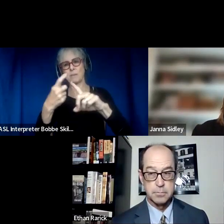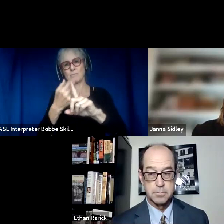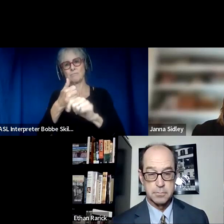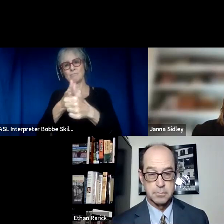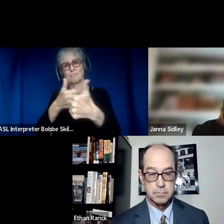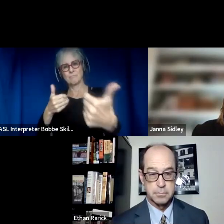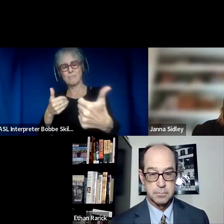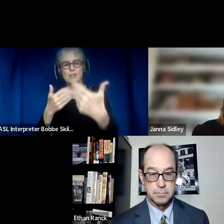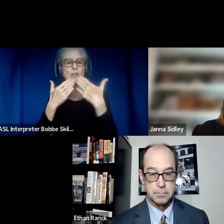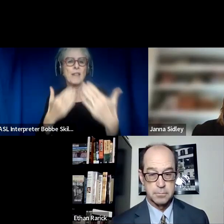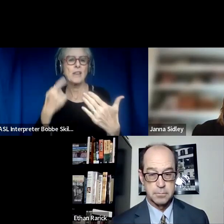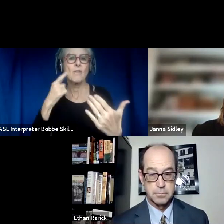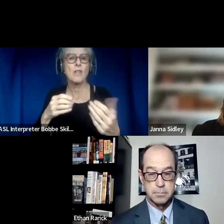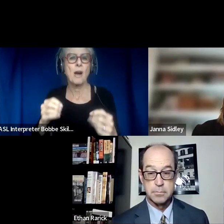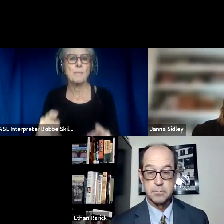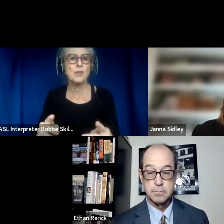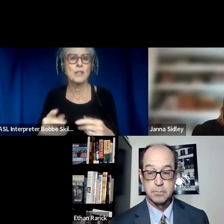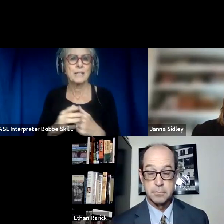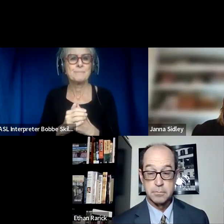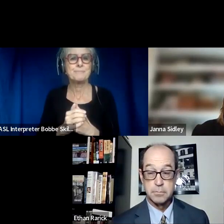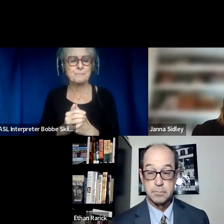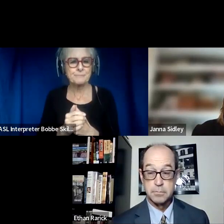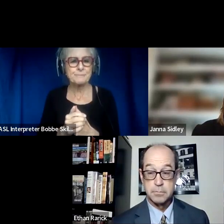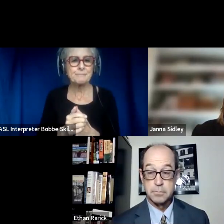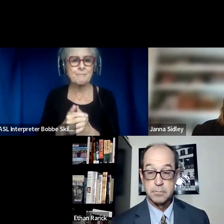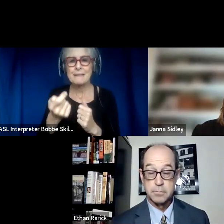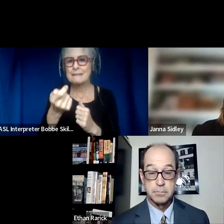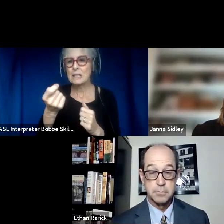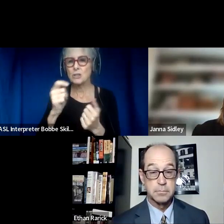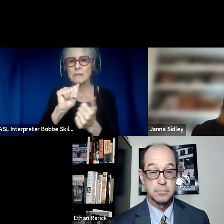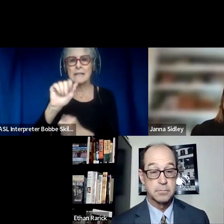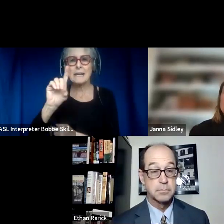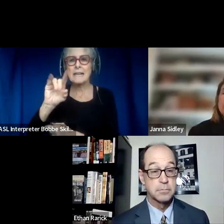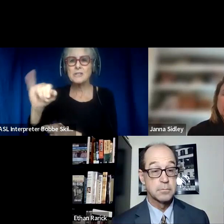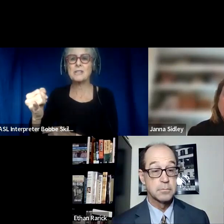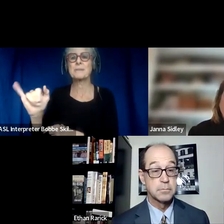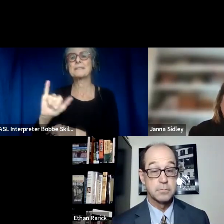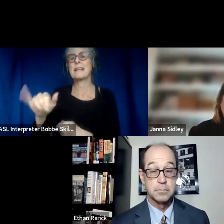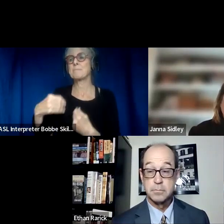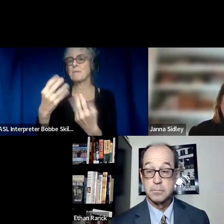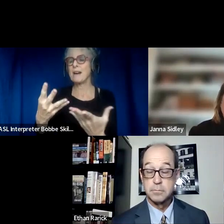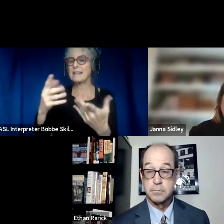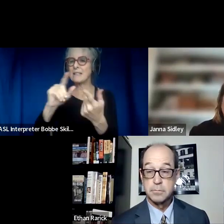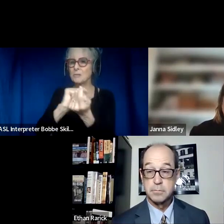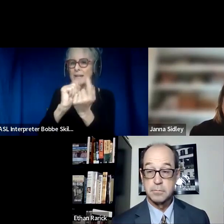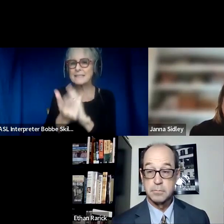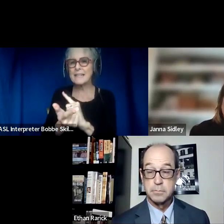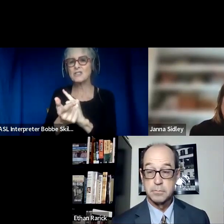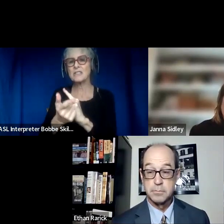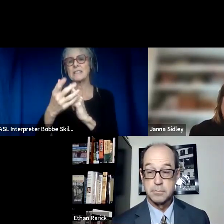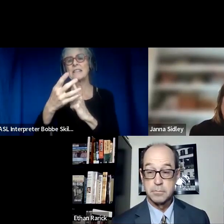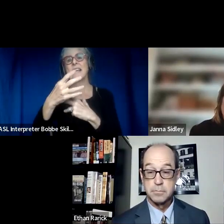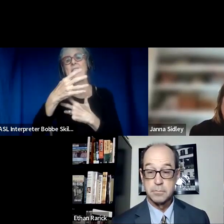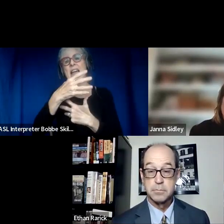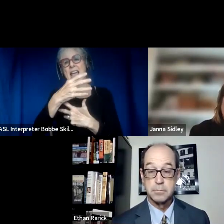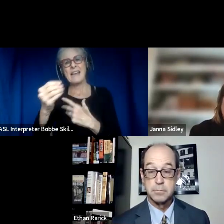commission, little adjustments like providing translation and even an additional session like this one means a lot